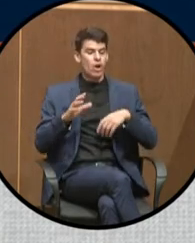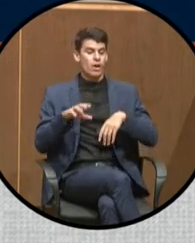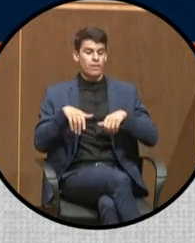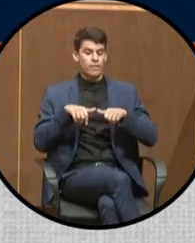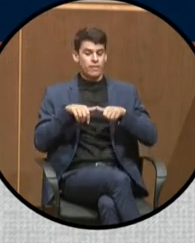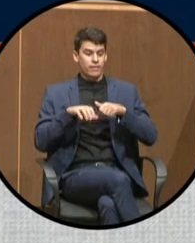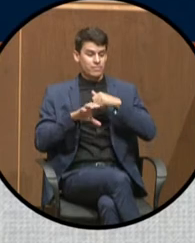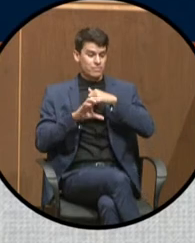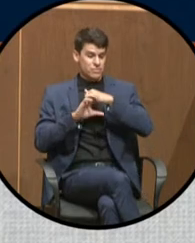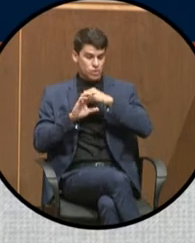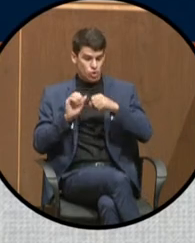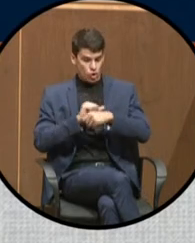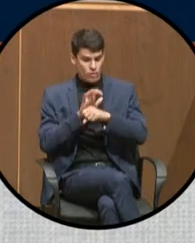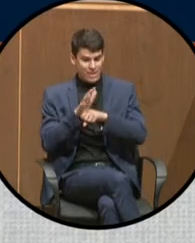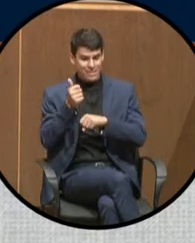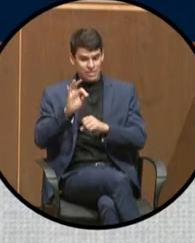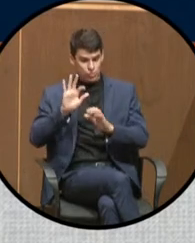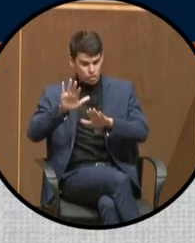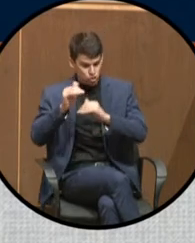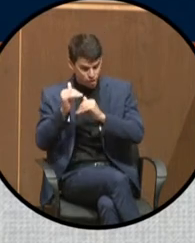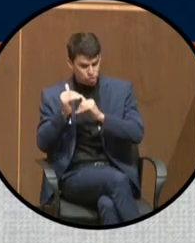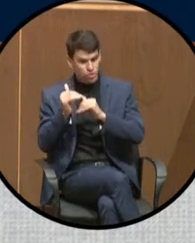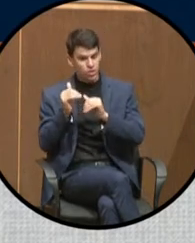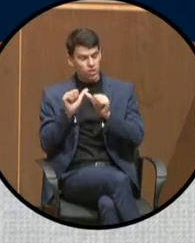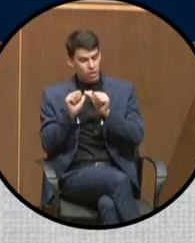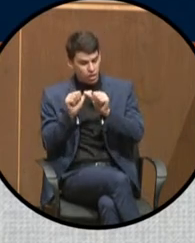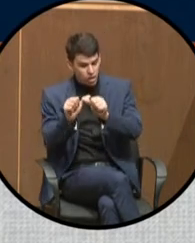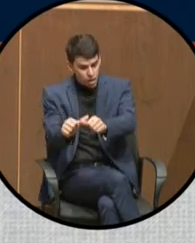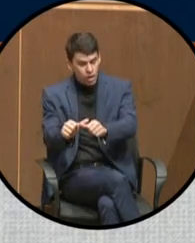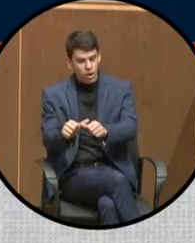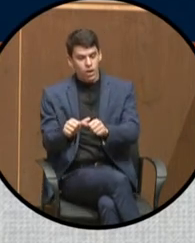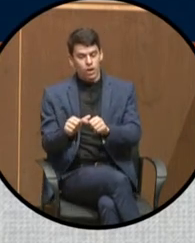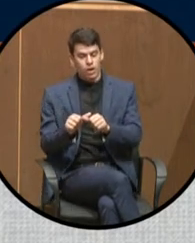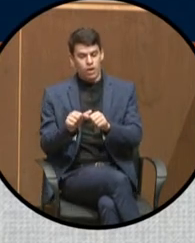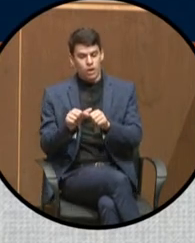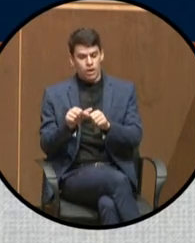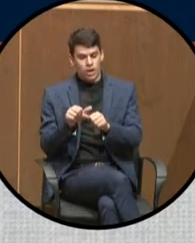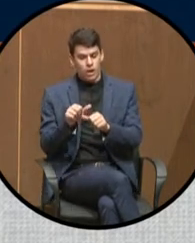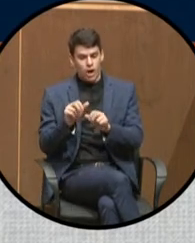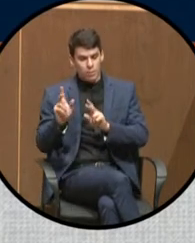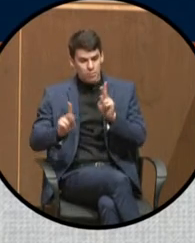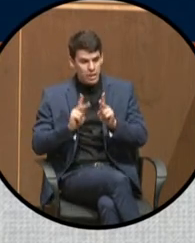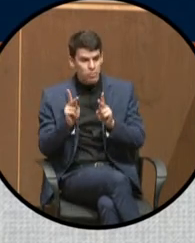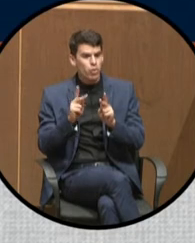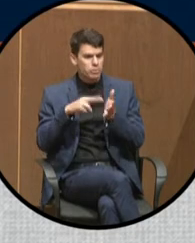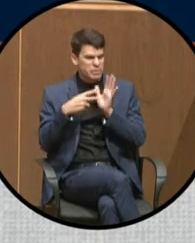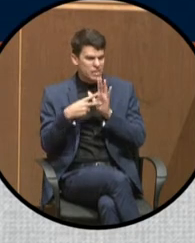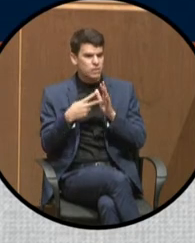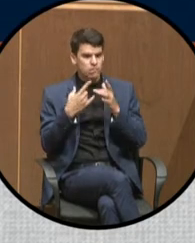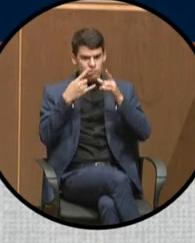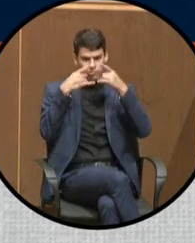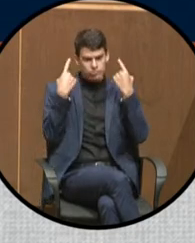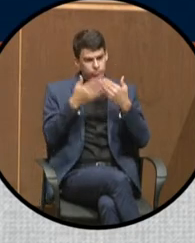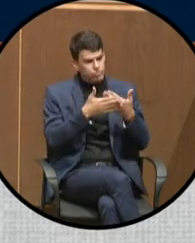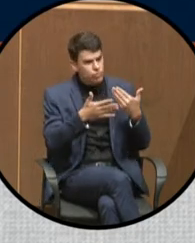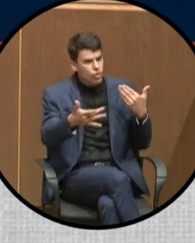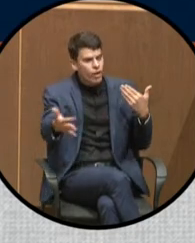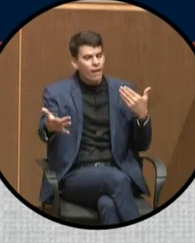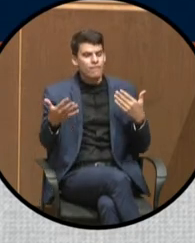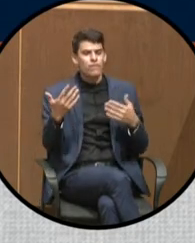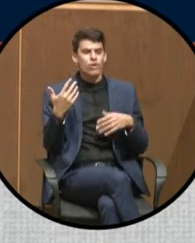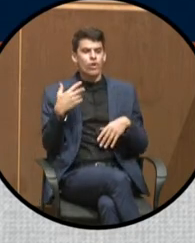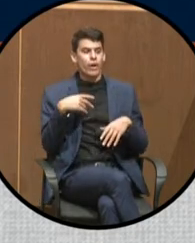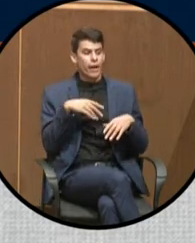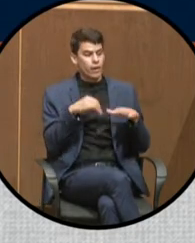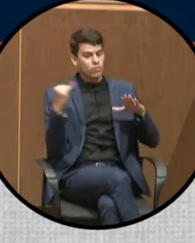rather, of COVID-19 restrictions on individuals include long-term use of face covering and withdrawal from social